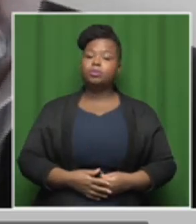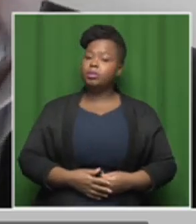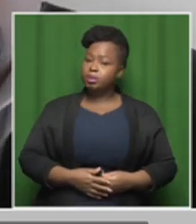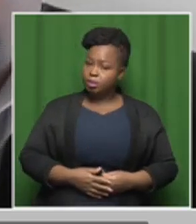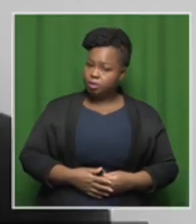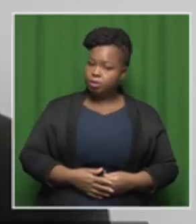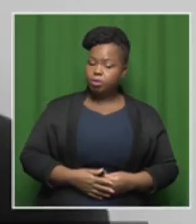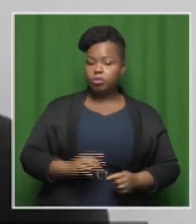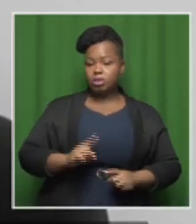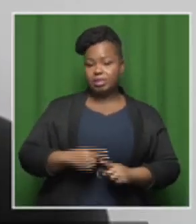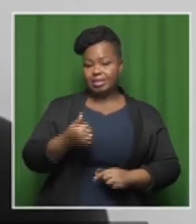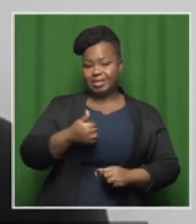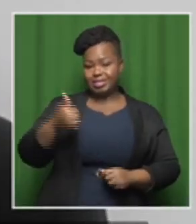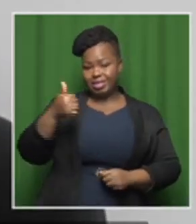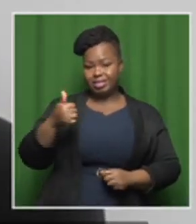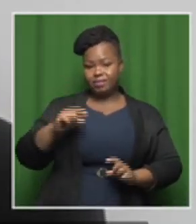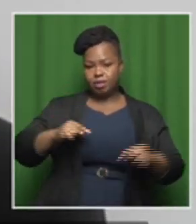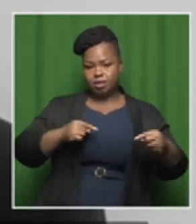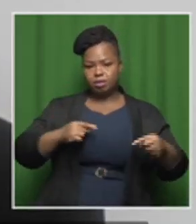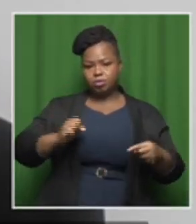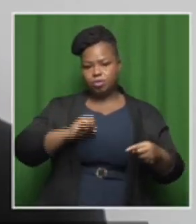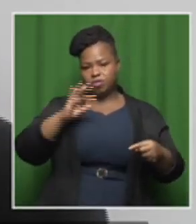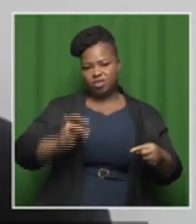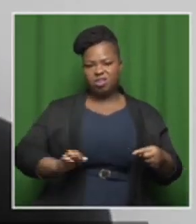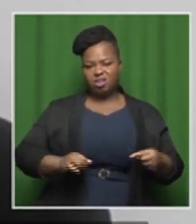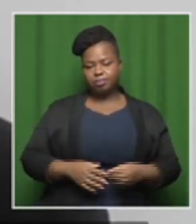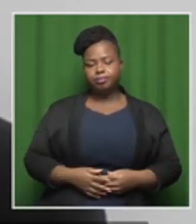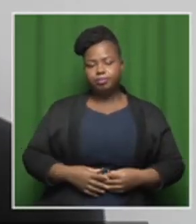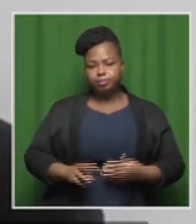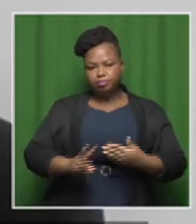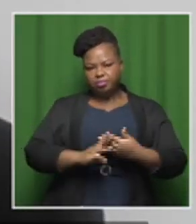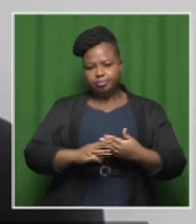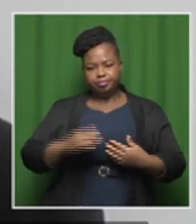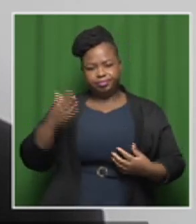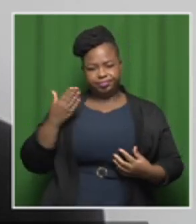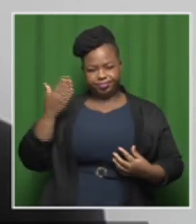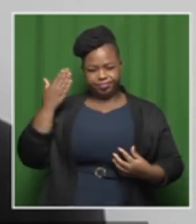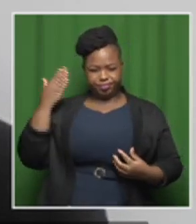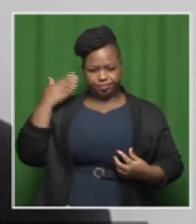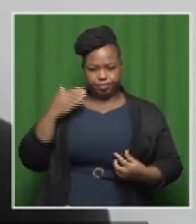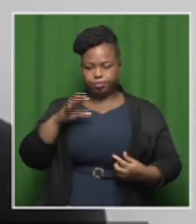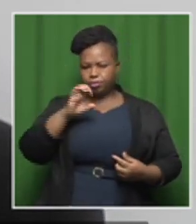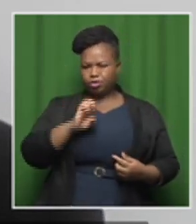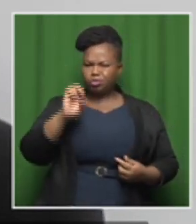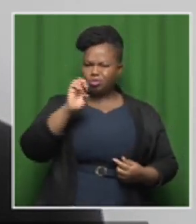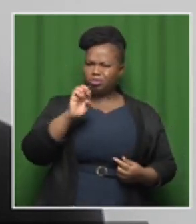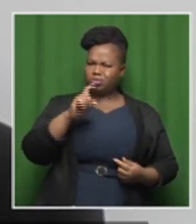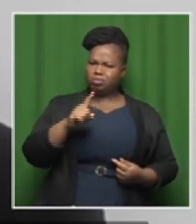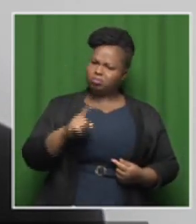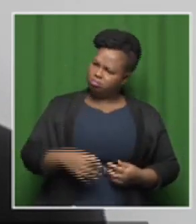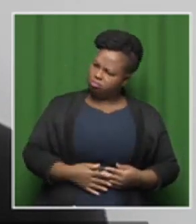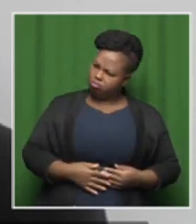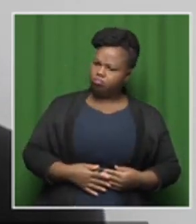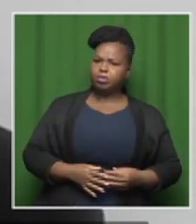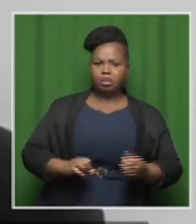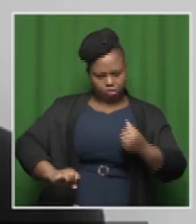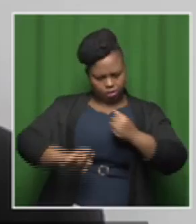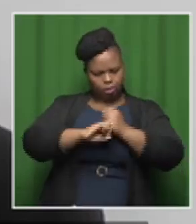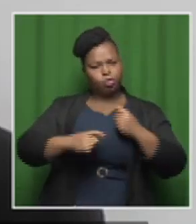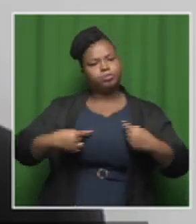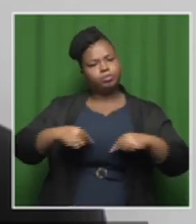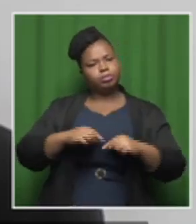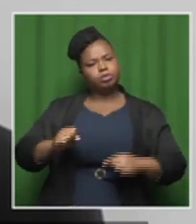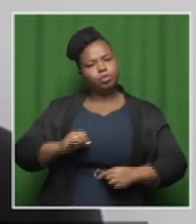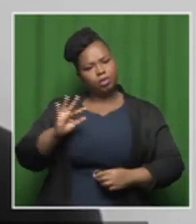his executive order against South Africa came out a few weeks ago, the Europeans were quick to support South Africa,